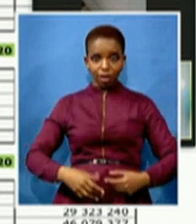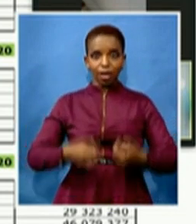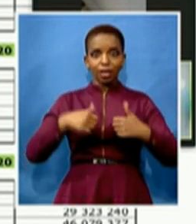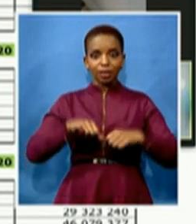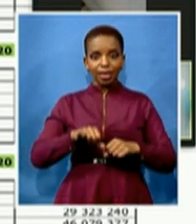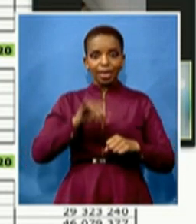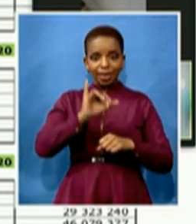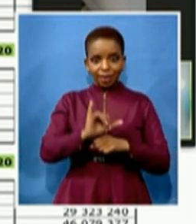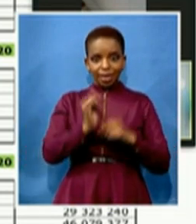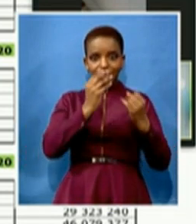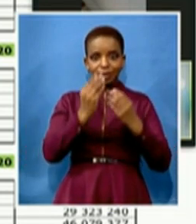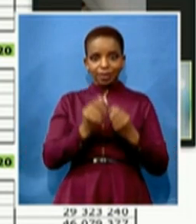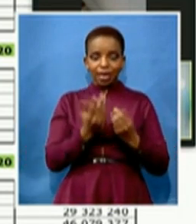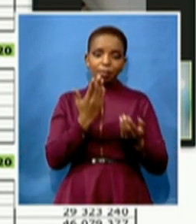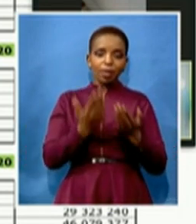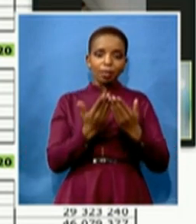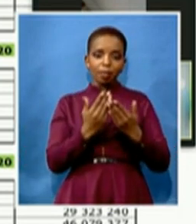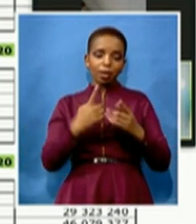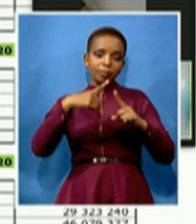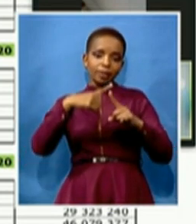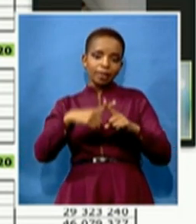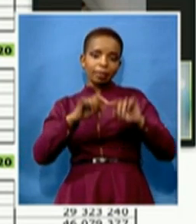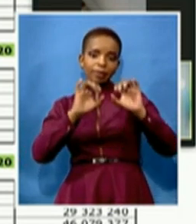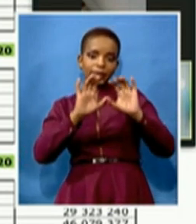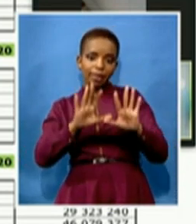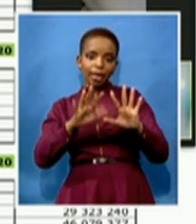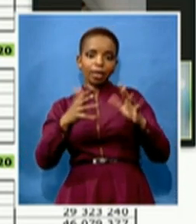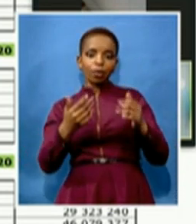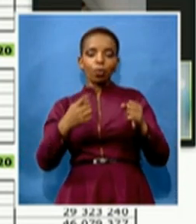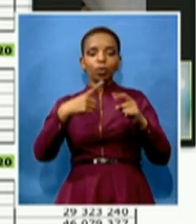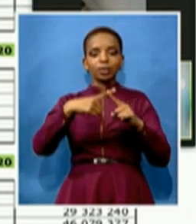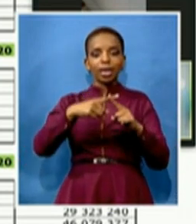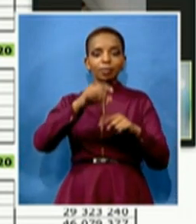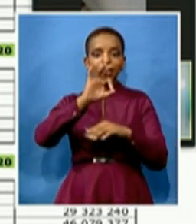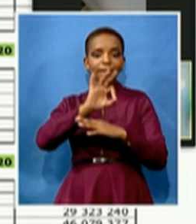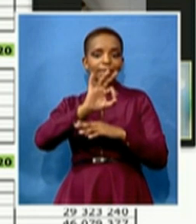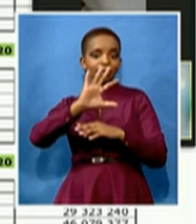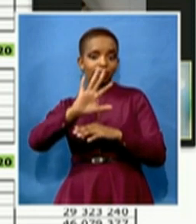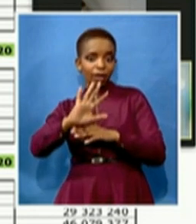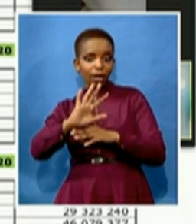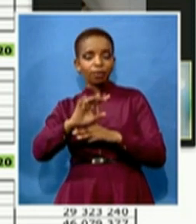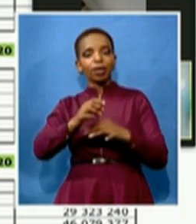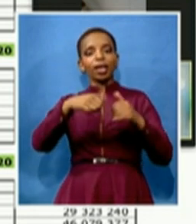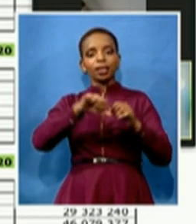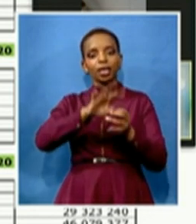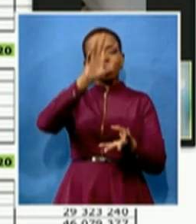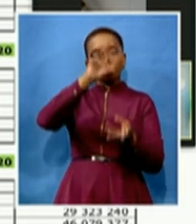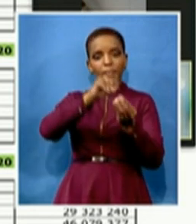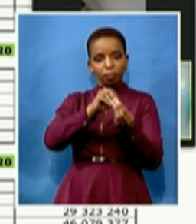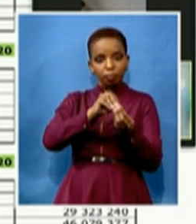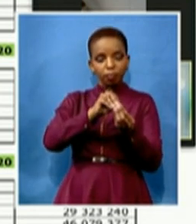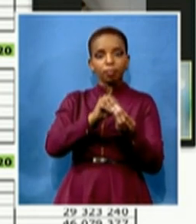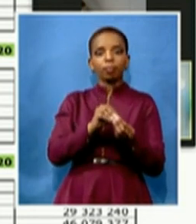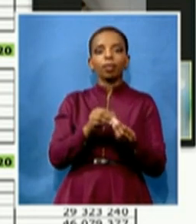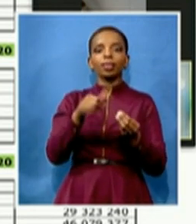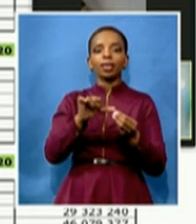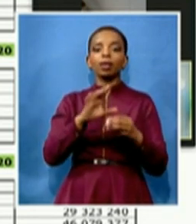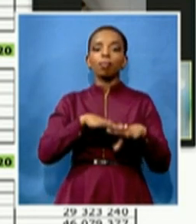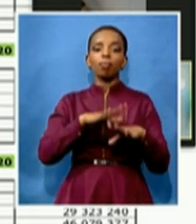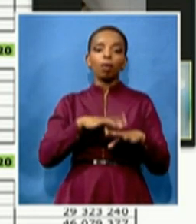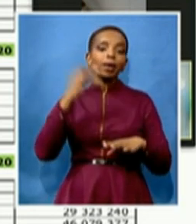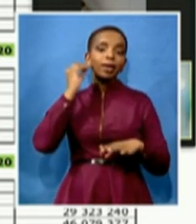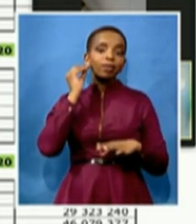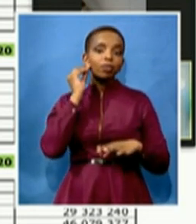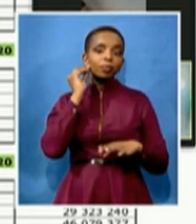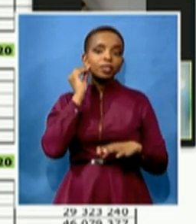that will, of course, drive the results. So as information becomes more available and the use of the various PPE, as well